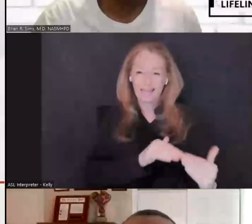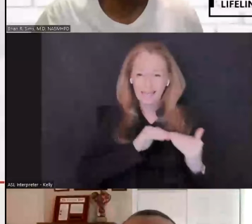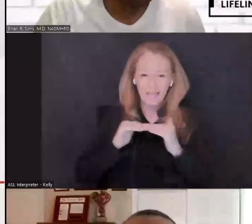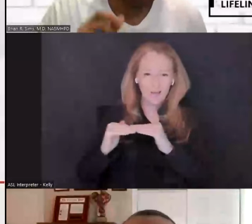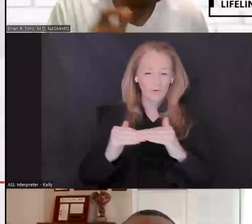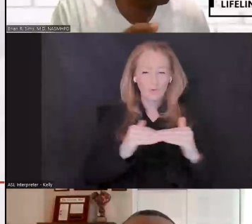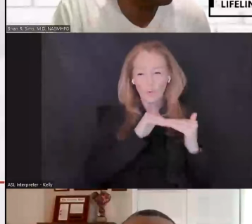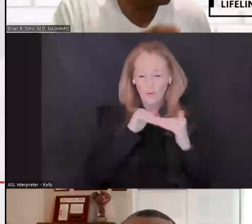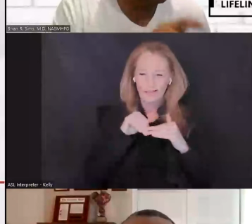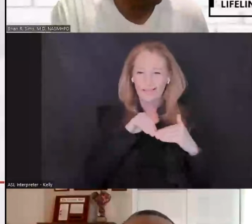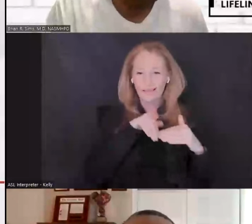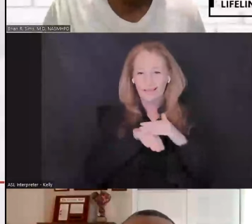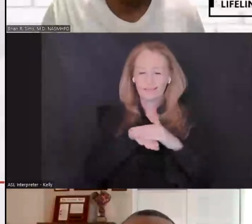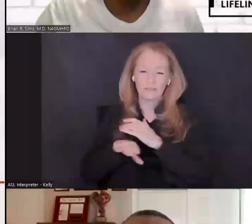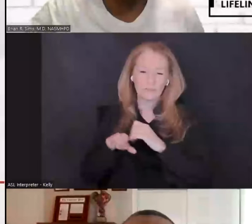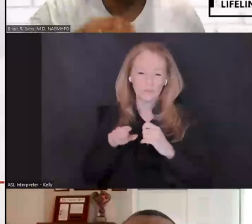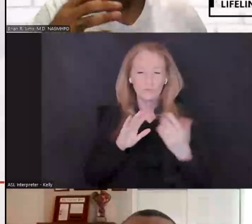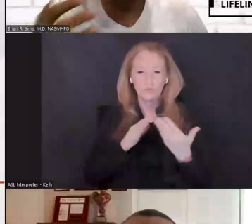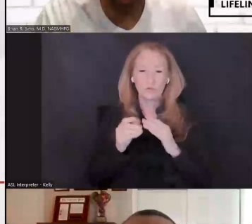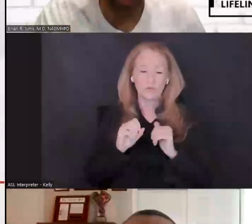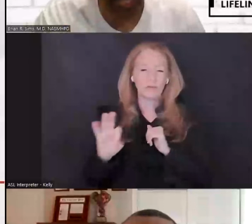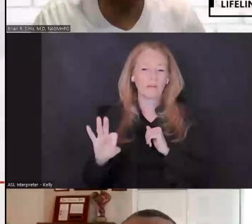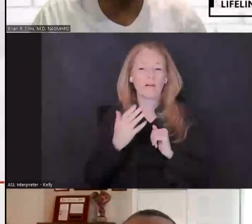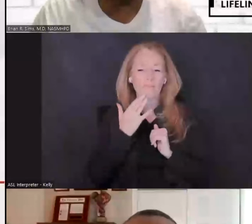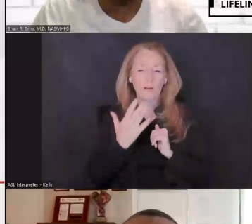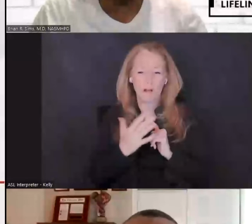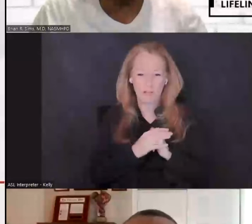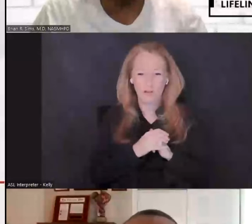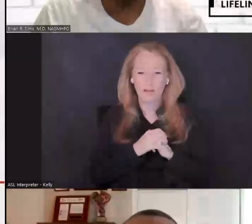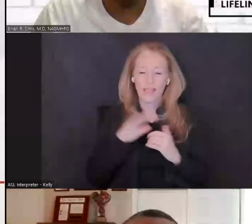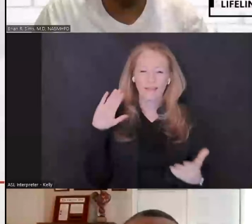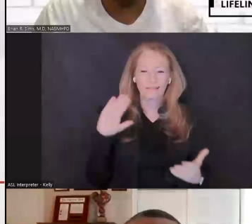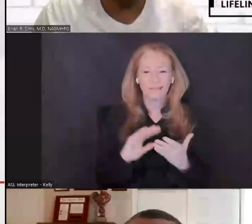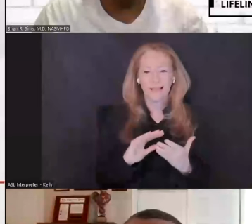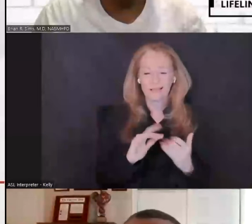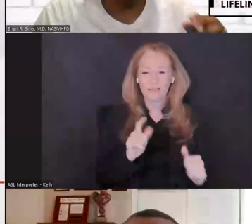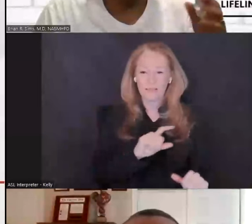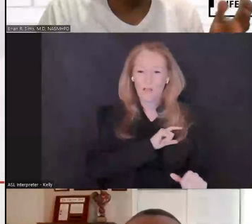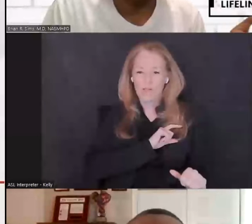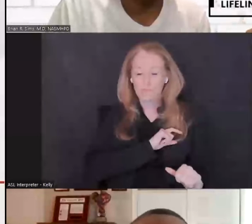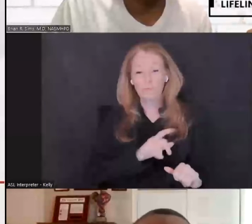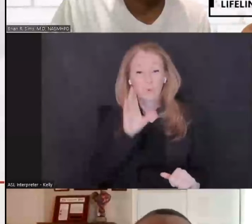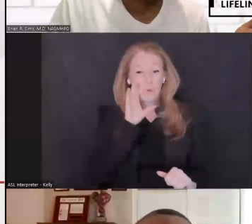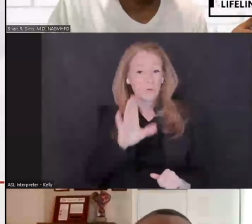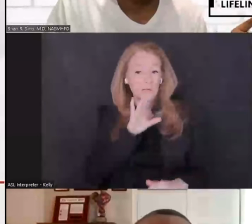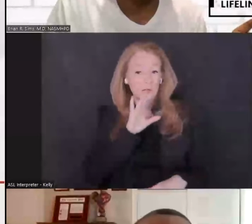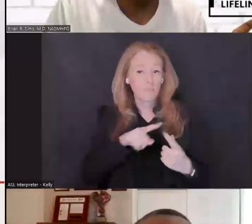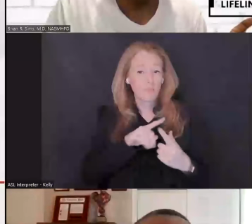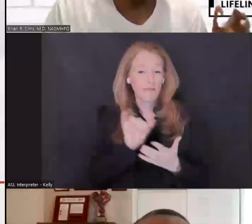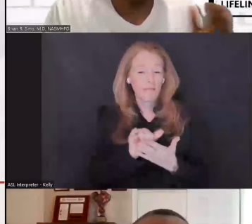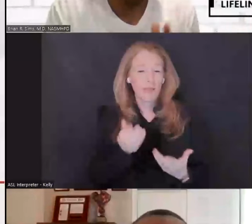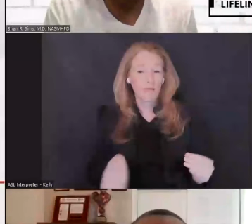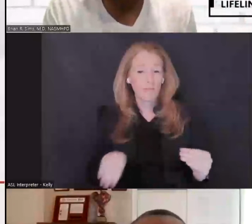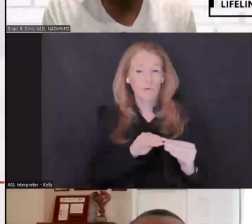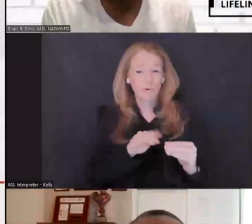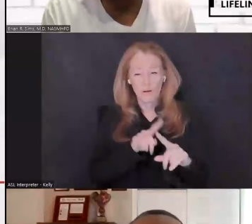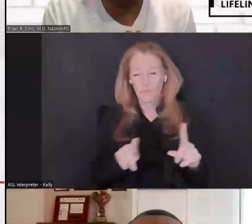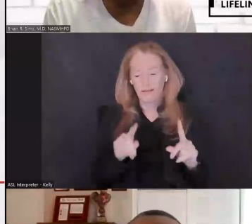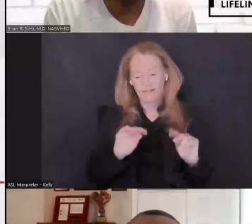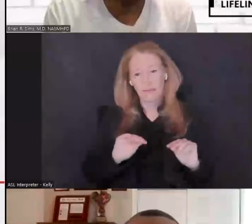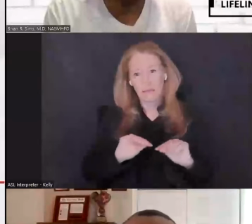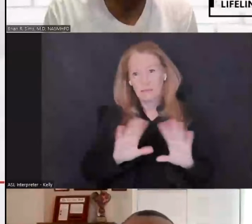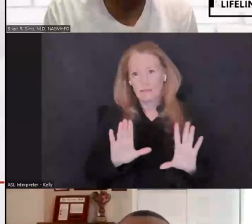of color as an alternative to law enforcement. We'll talk a lot more about that later on, but clearly this is something that is very, very